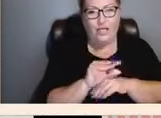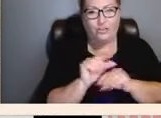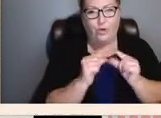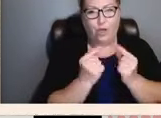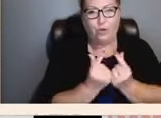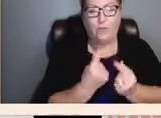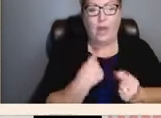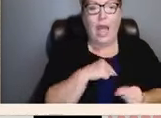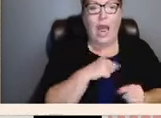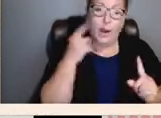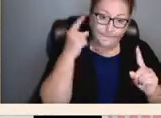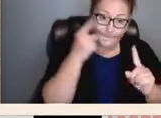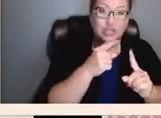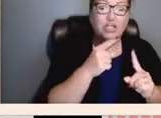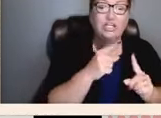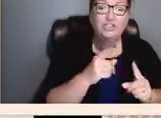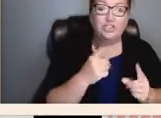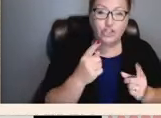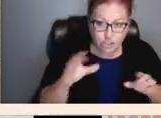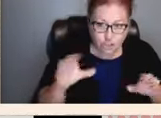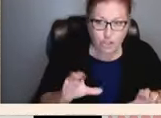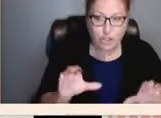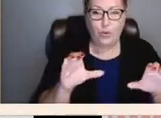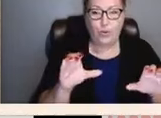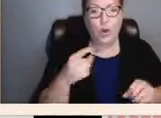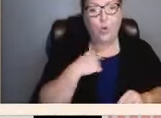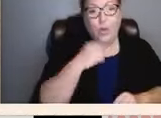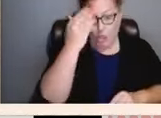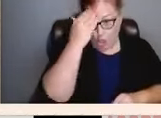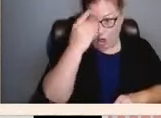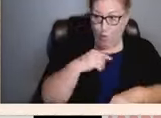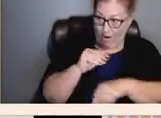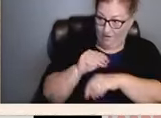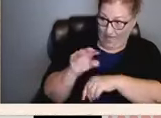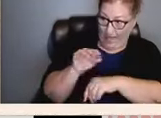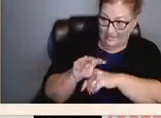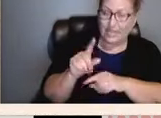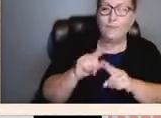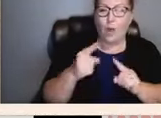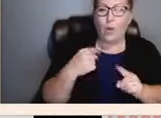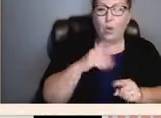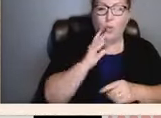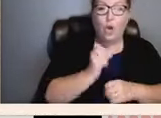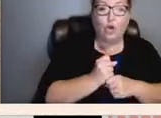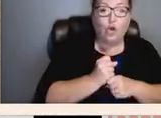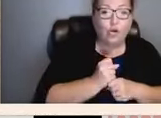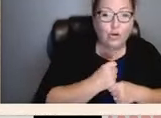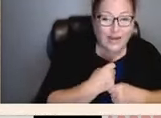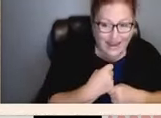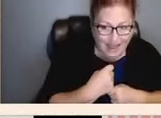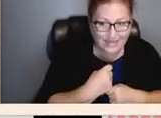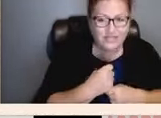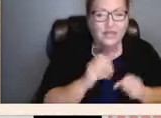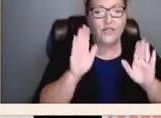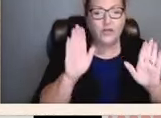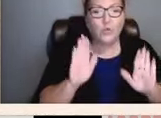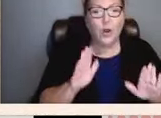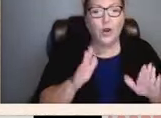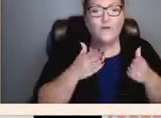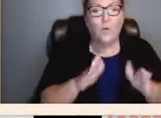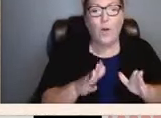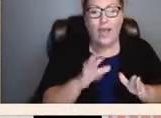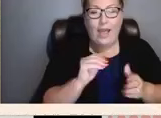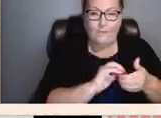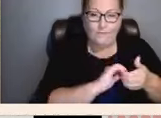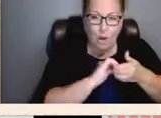is to do. We know we're advising, but we're going to create this wonderful way and partnerships